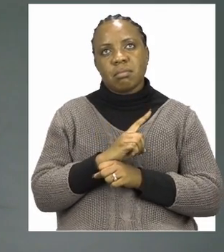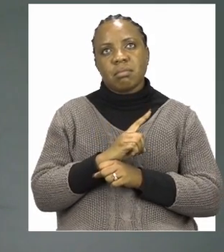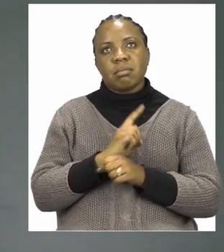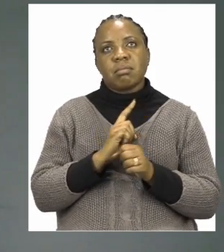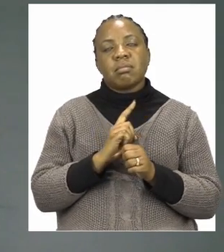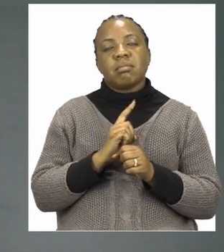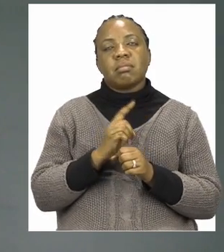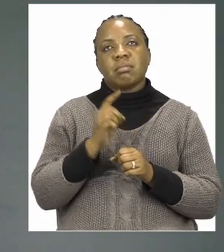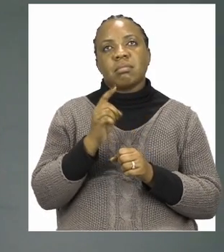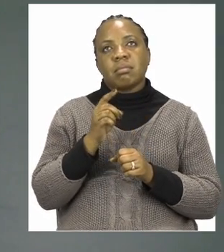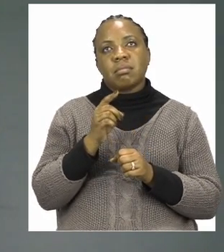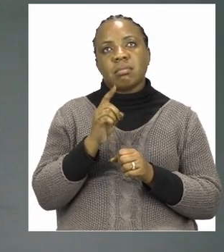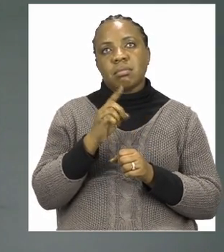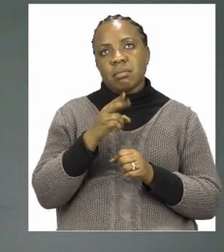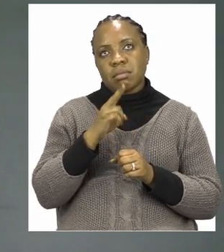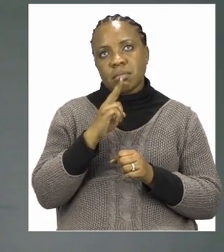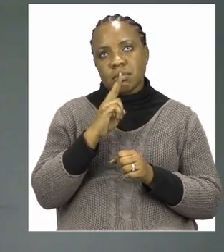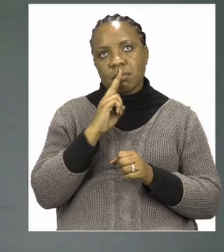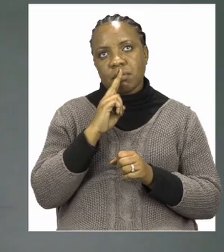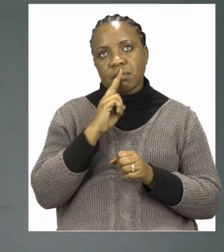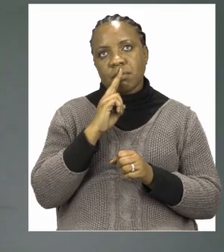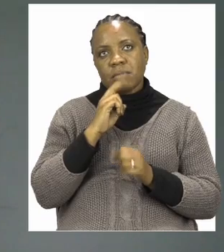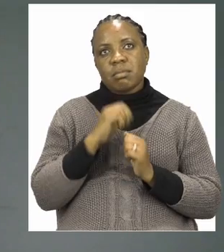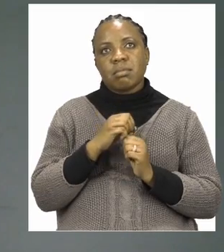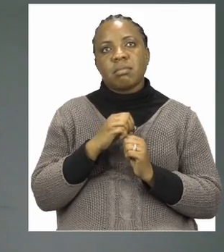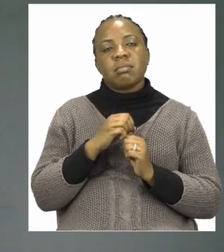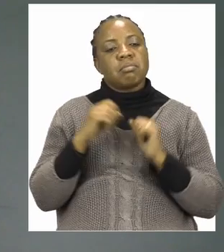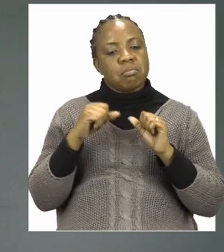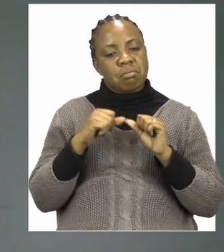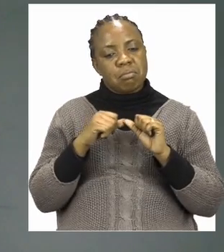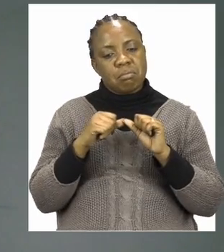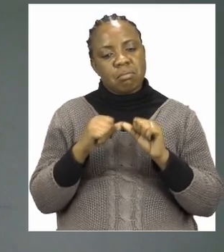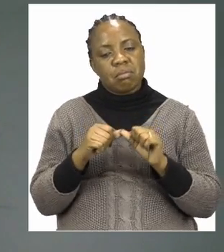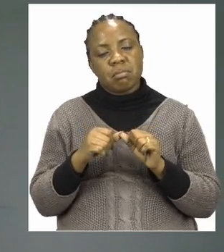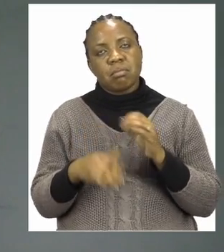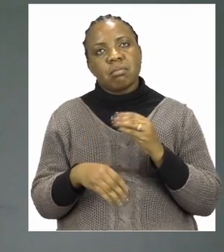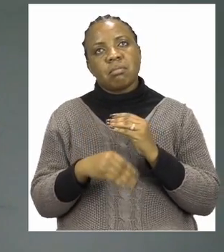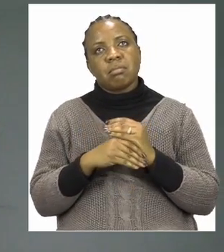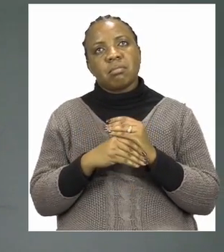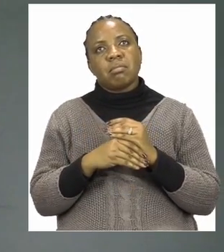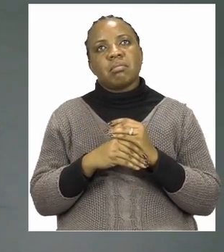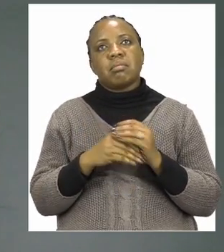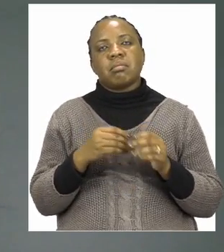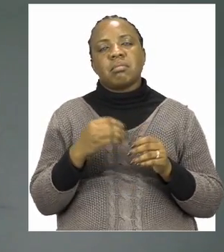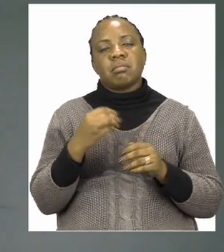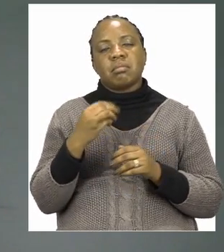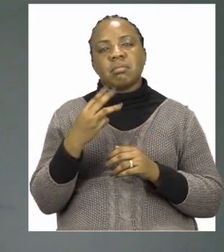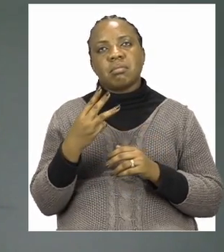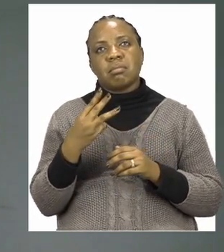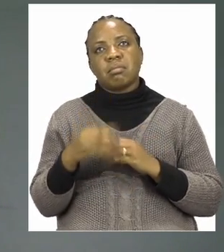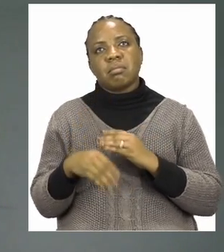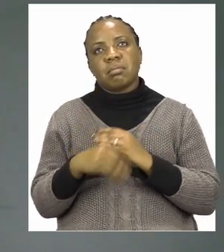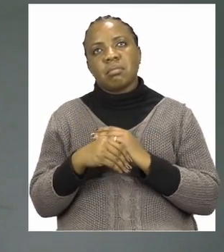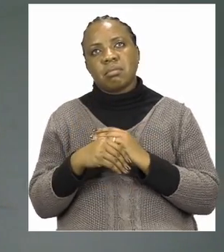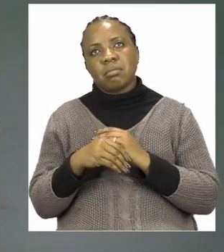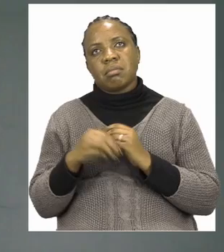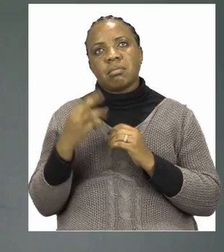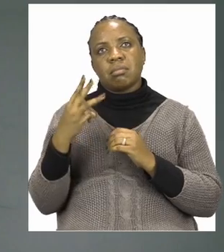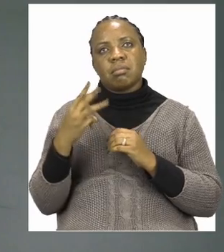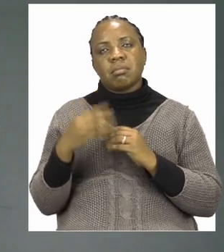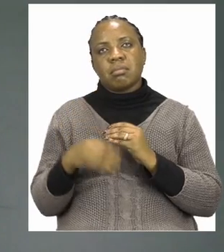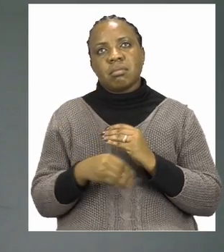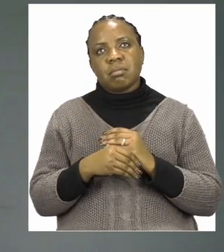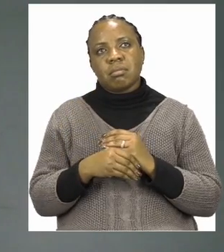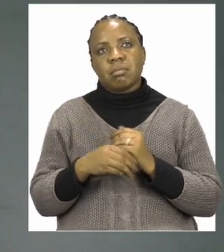first answer for number 1, and then you add according to the number in the middle. If